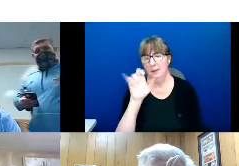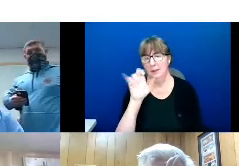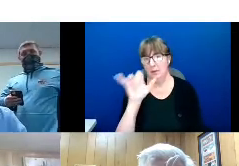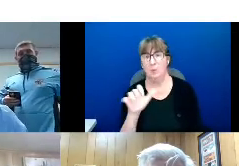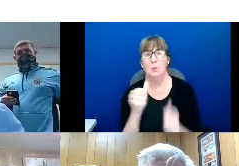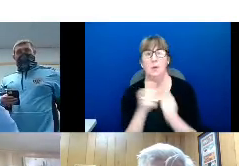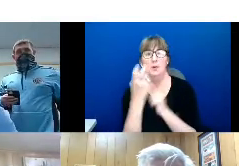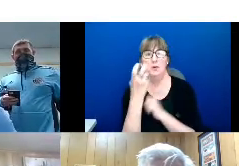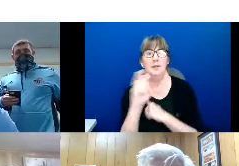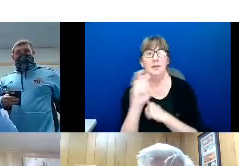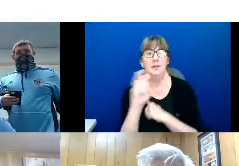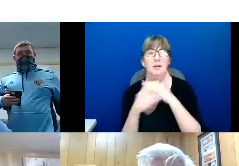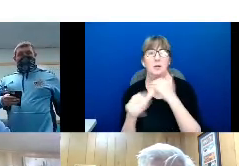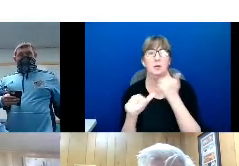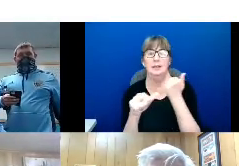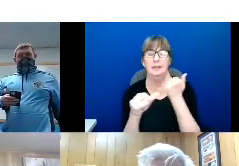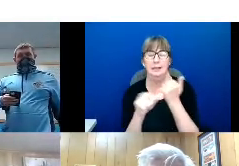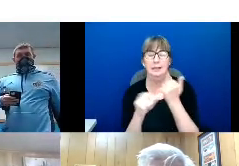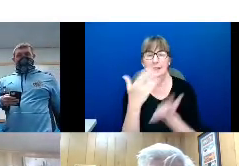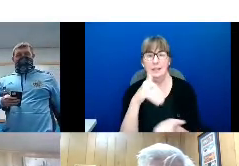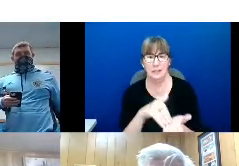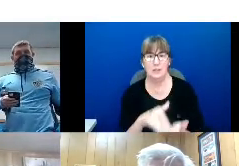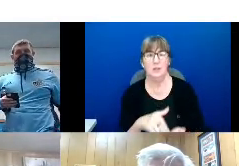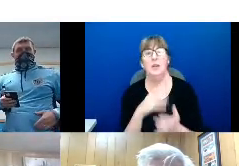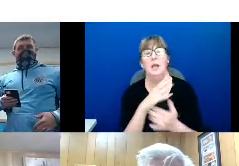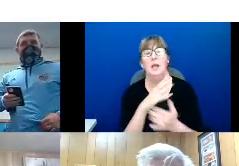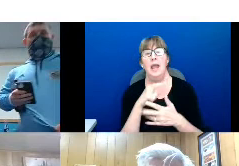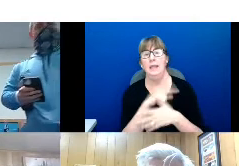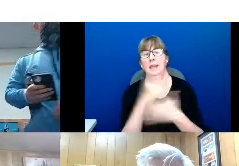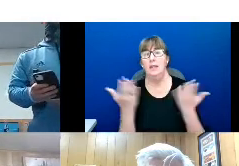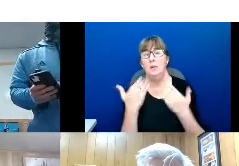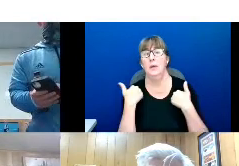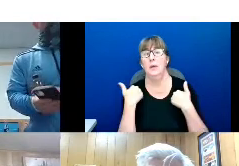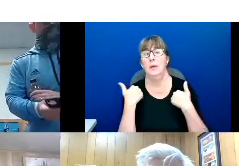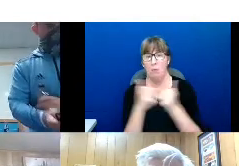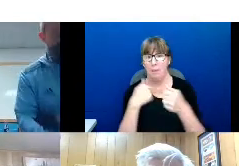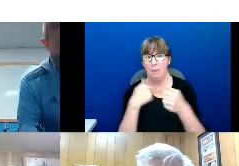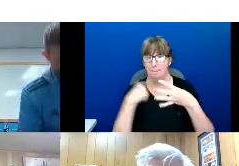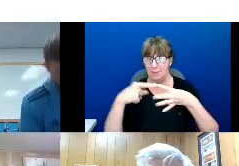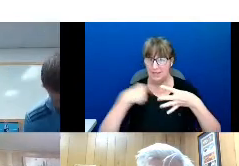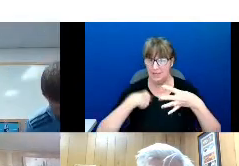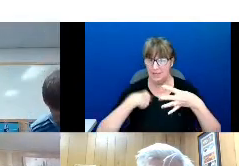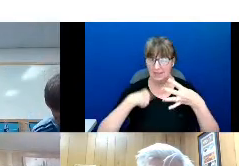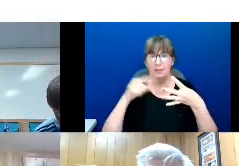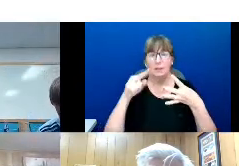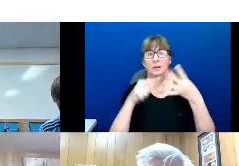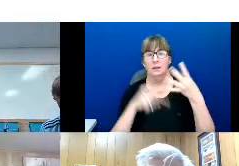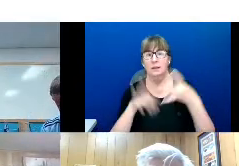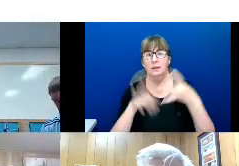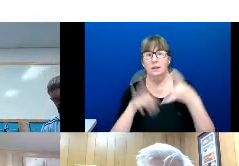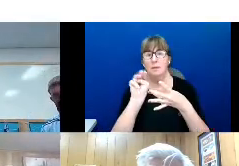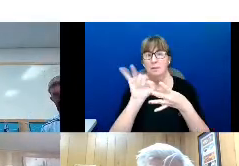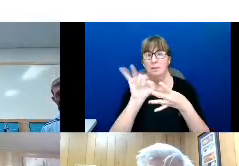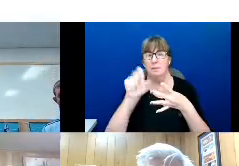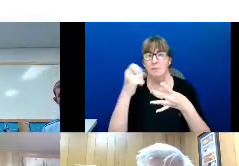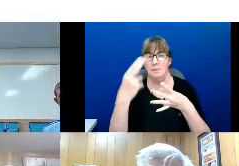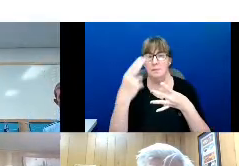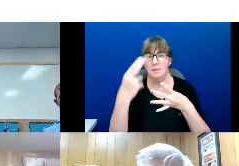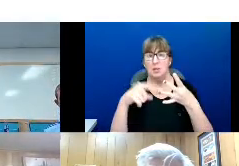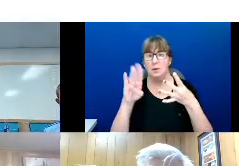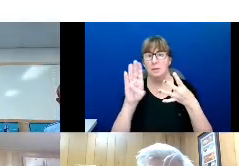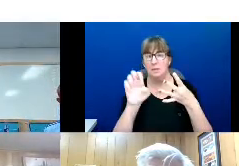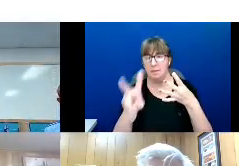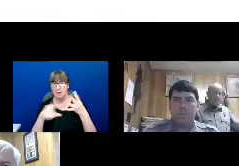with us today, Mitch Balaban, Bev Nichols, and Betsy Peterson. Mitch and I and some of our invited guests are going to be doing most of the talking today